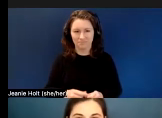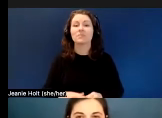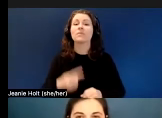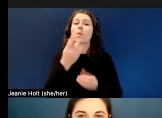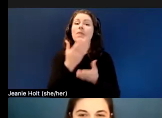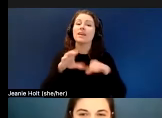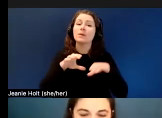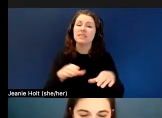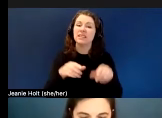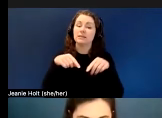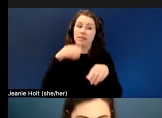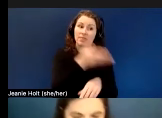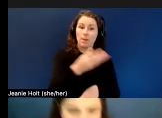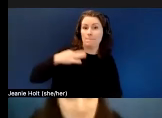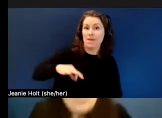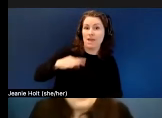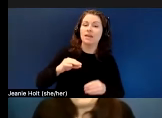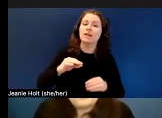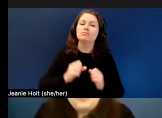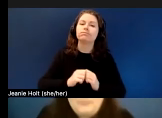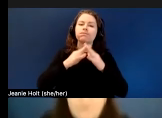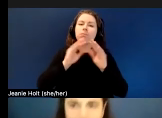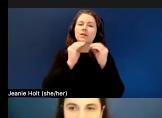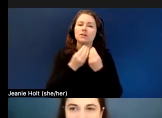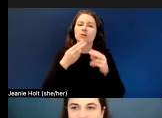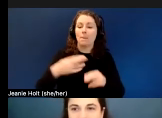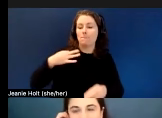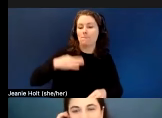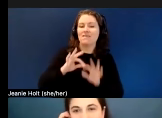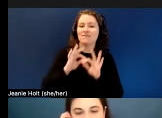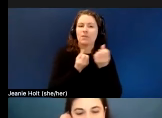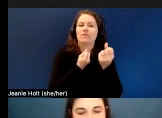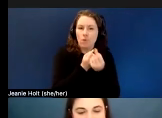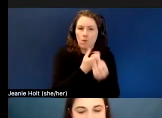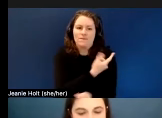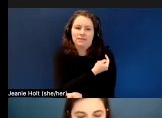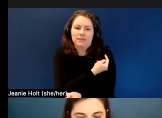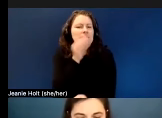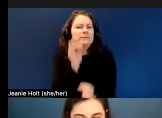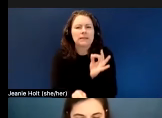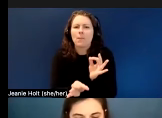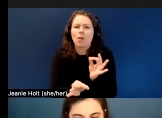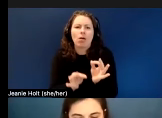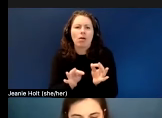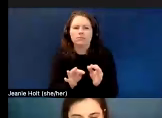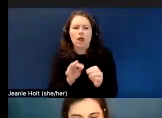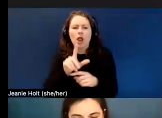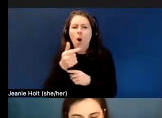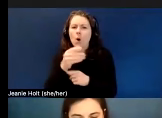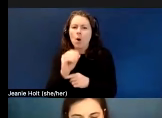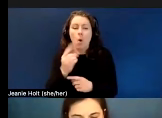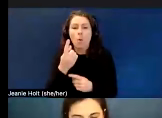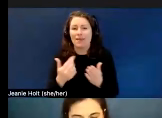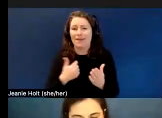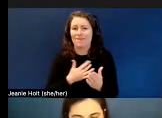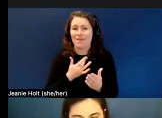was start an organization called Maine Families for Vaccines. We kept the logo simple, cheerful. One of the things that I felt as a